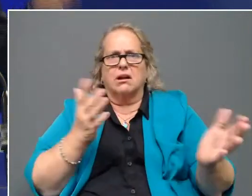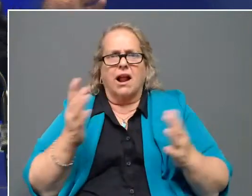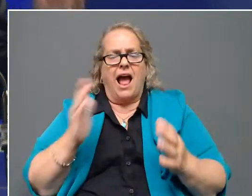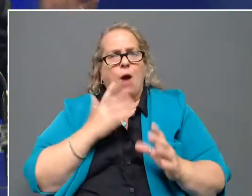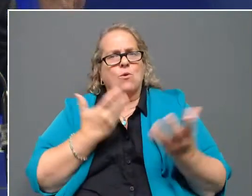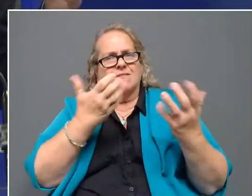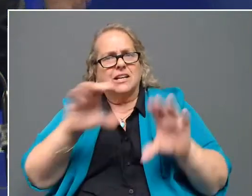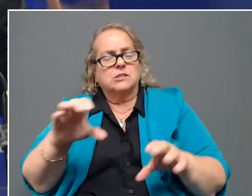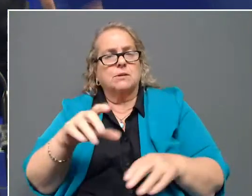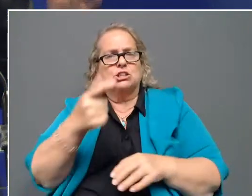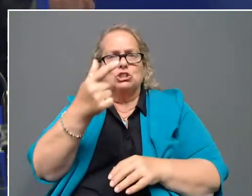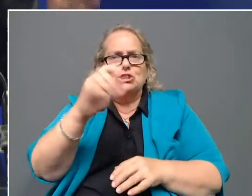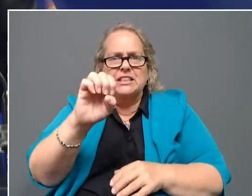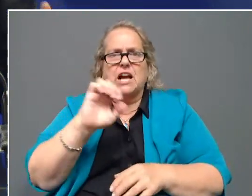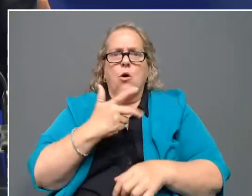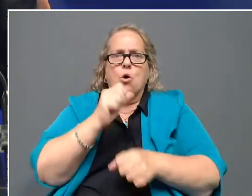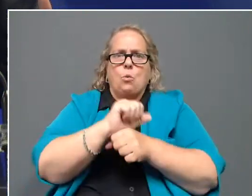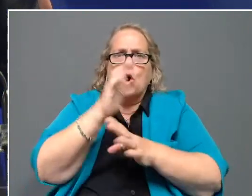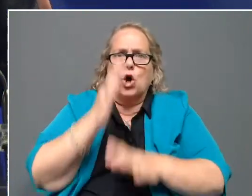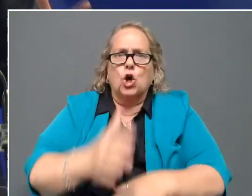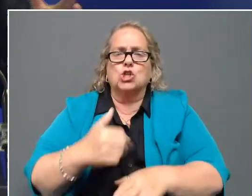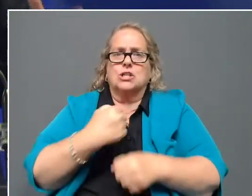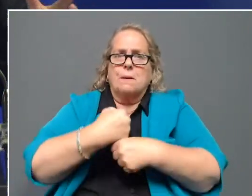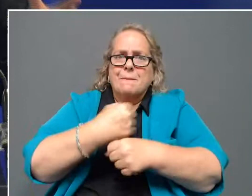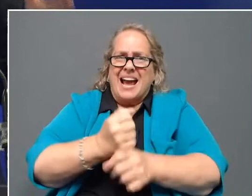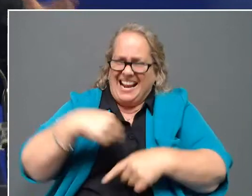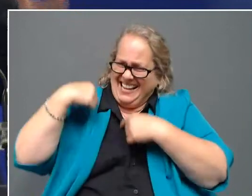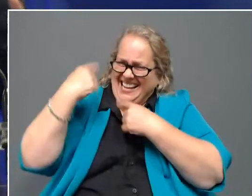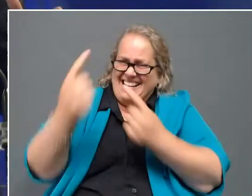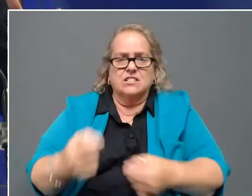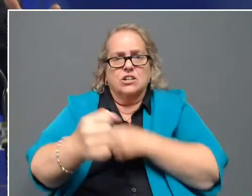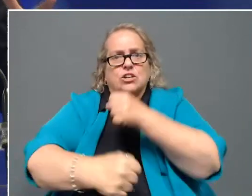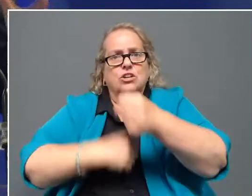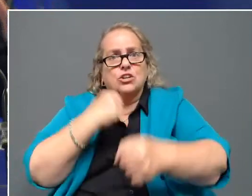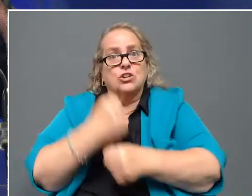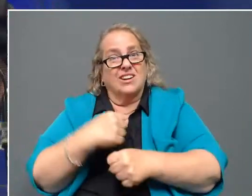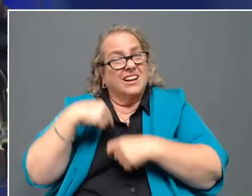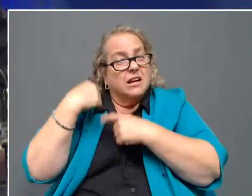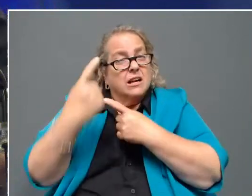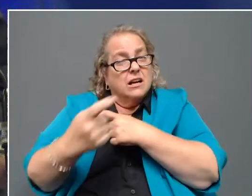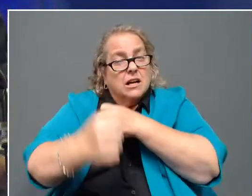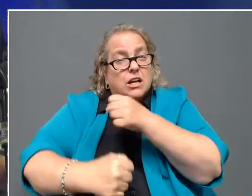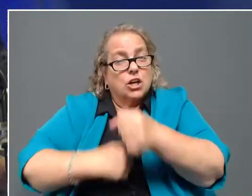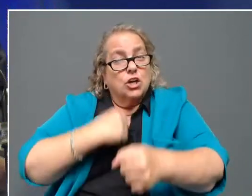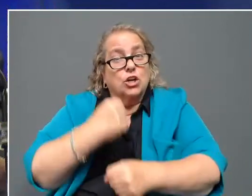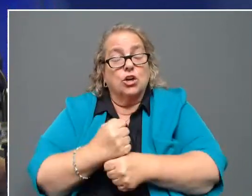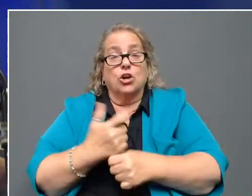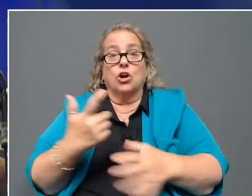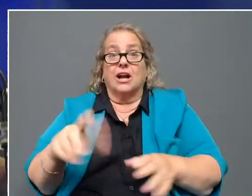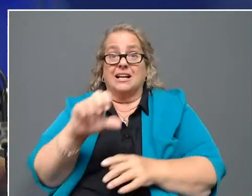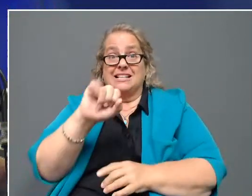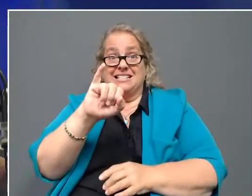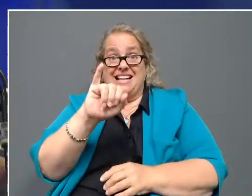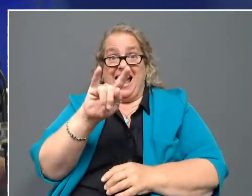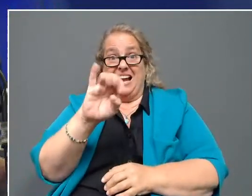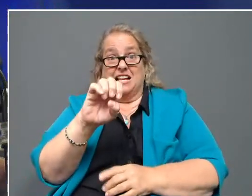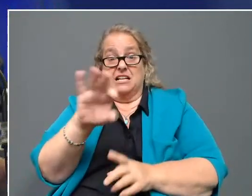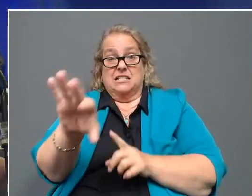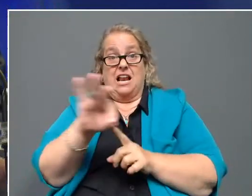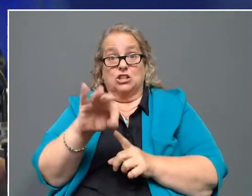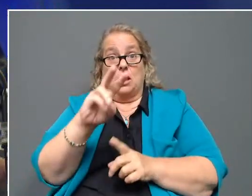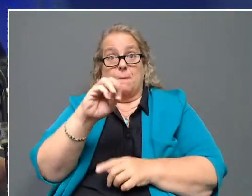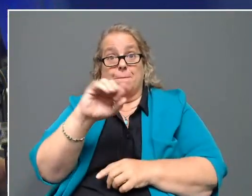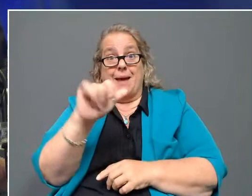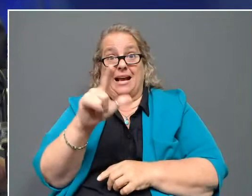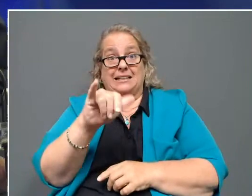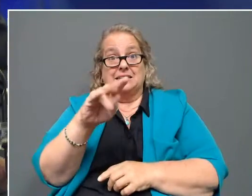made in this past year. You know, in this past year, Site Selection Magazine ranked us #1 in our